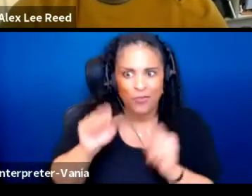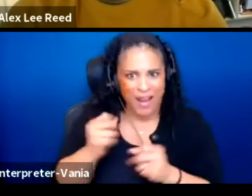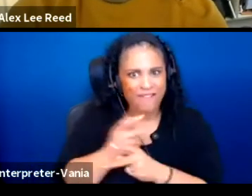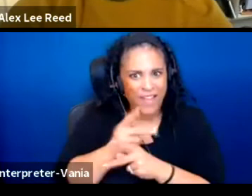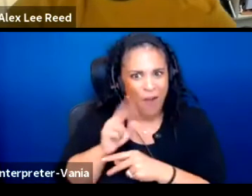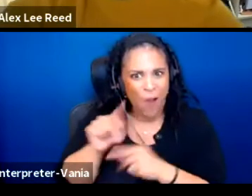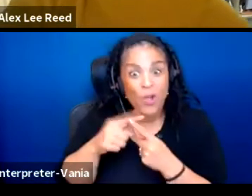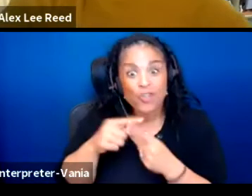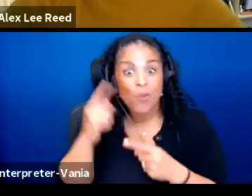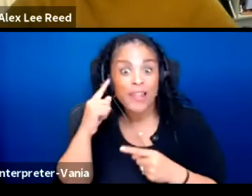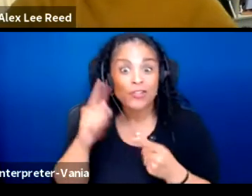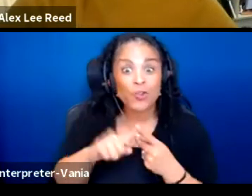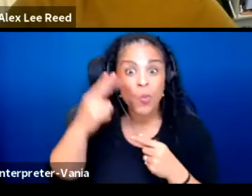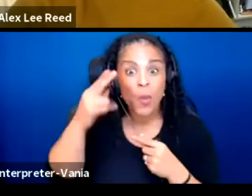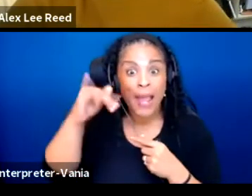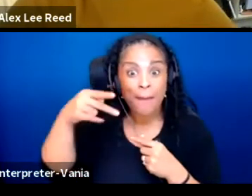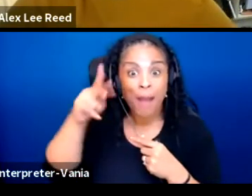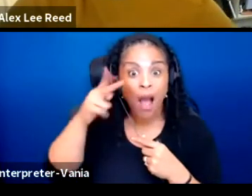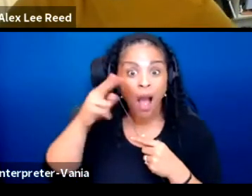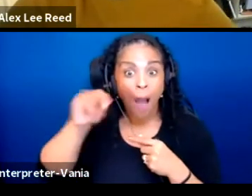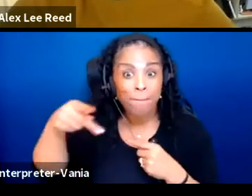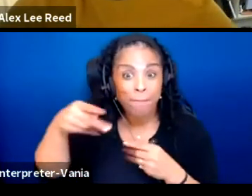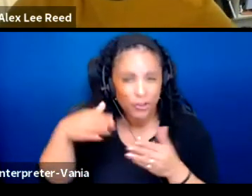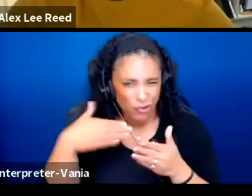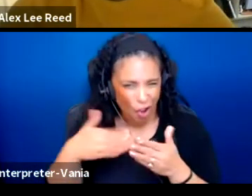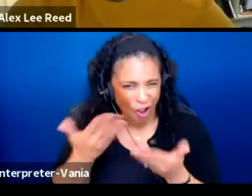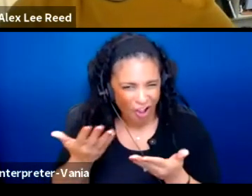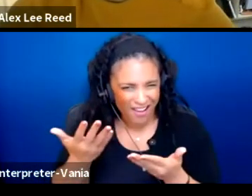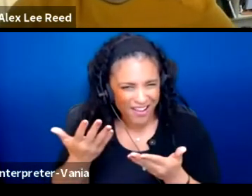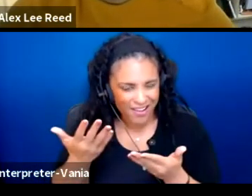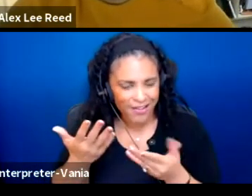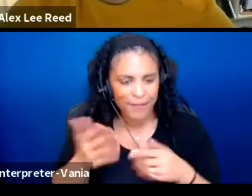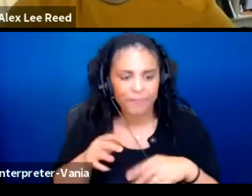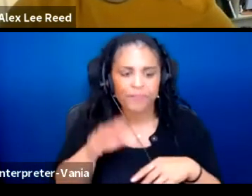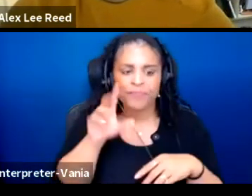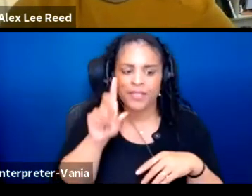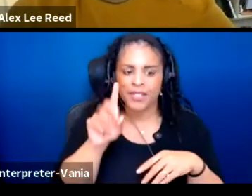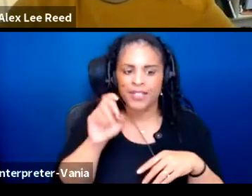you listen to a hip hop song. Yeah. And it feels like,